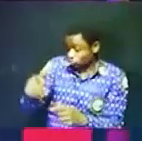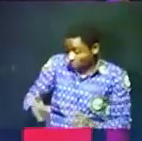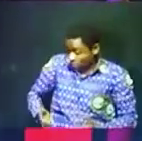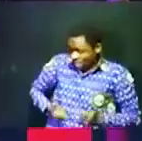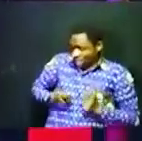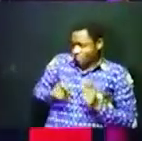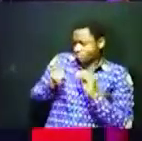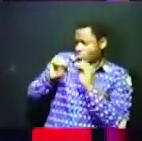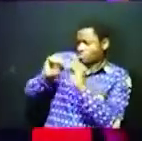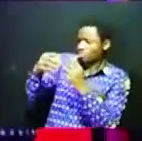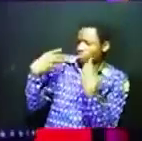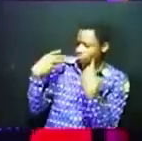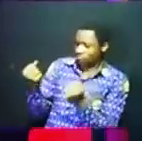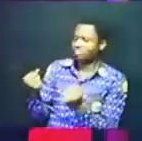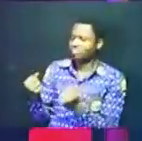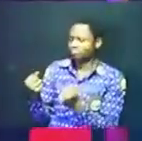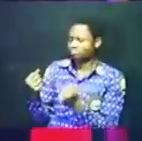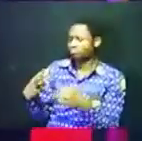lifestyle